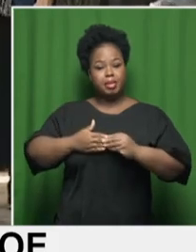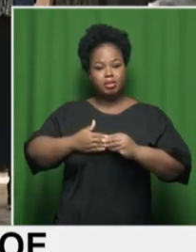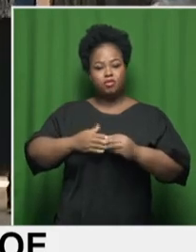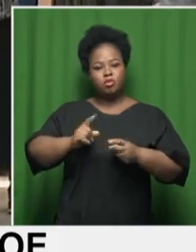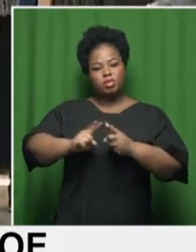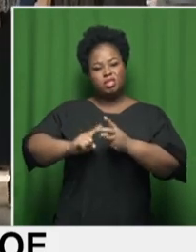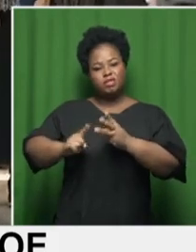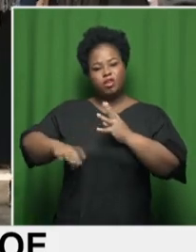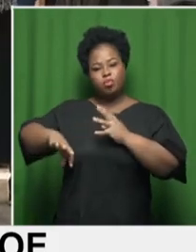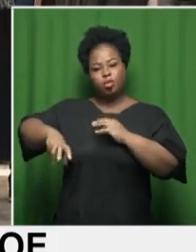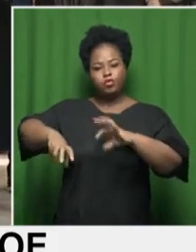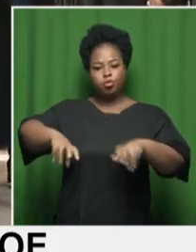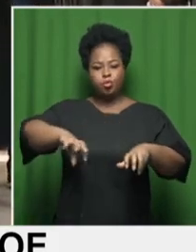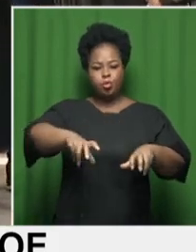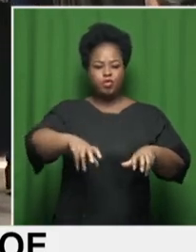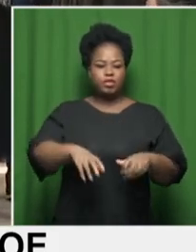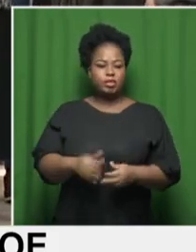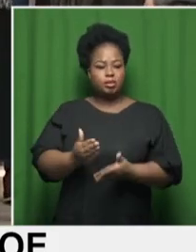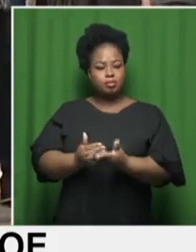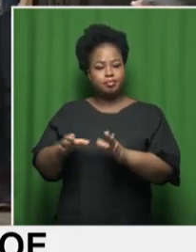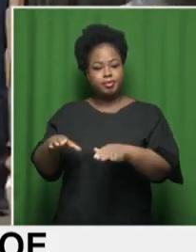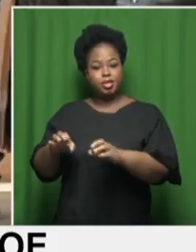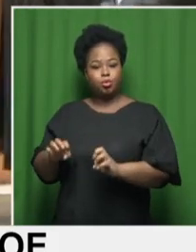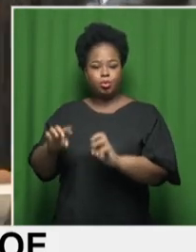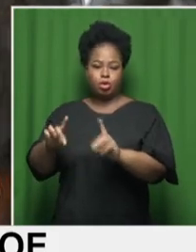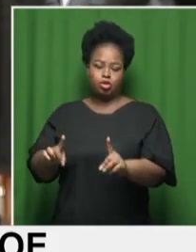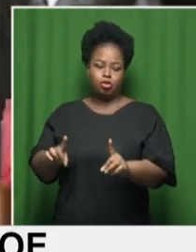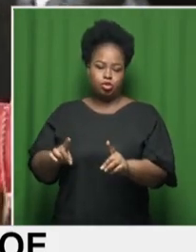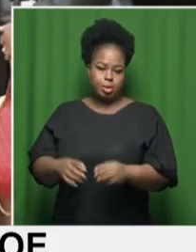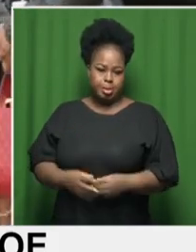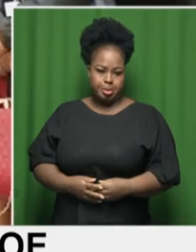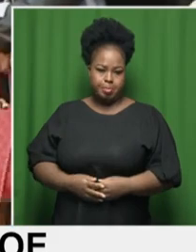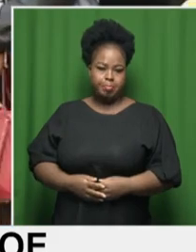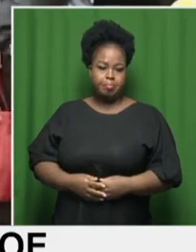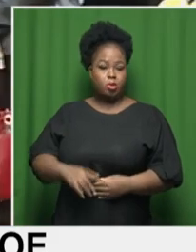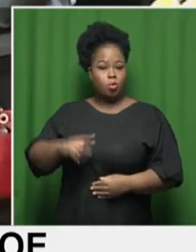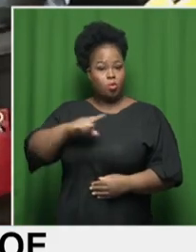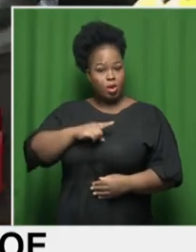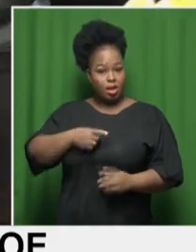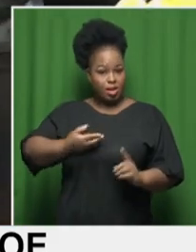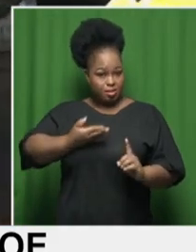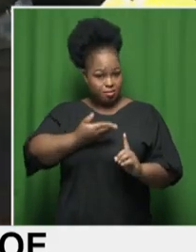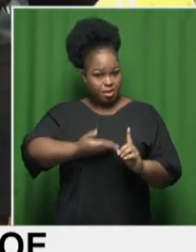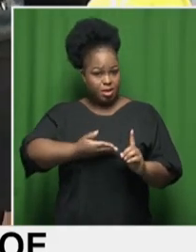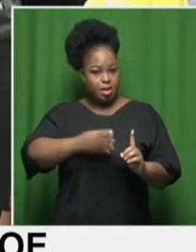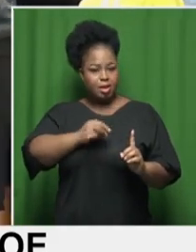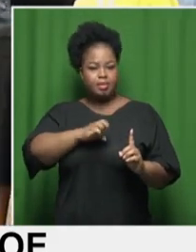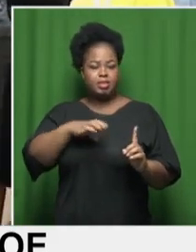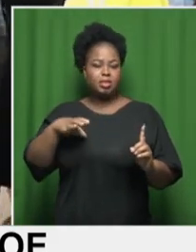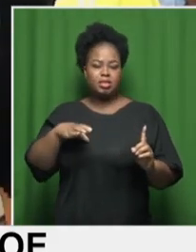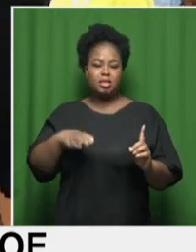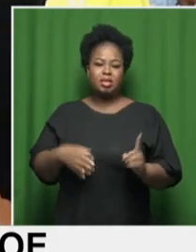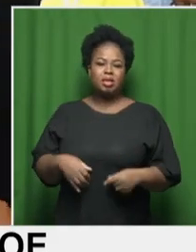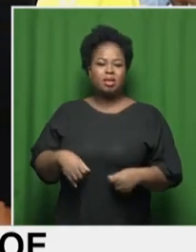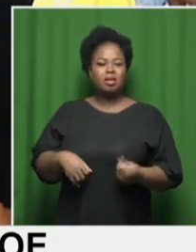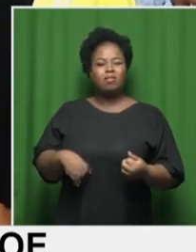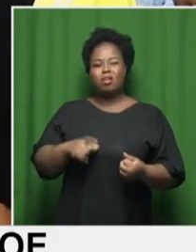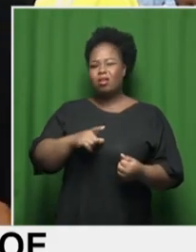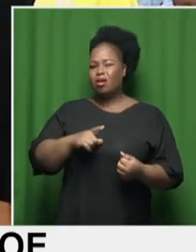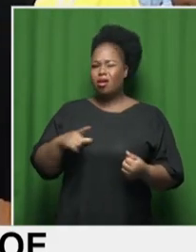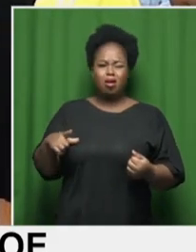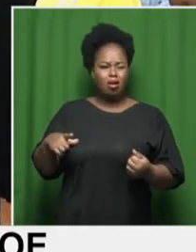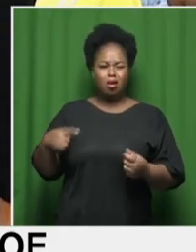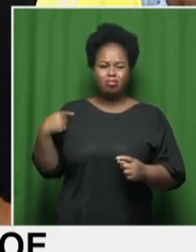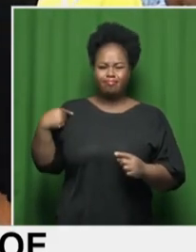country from the education sector, taking into consideration that MEC served for a long time as MEC